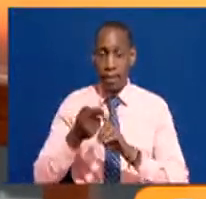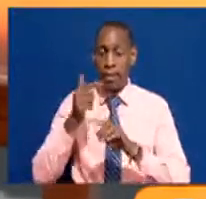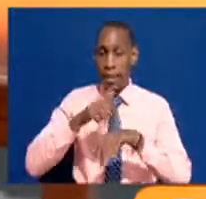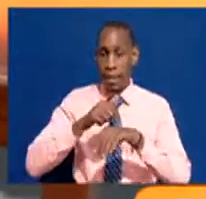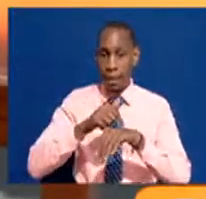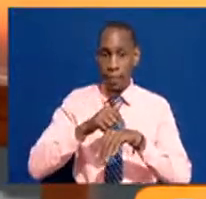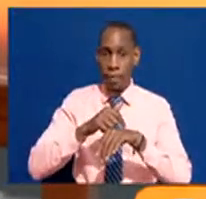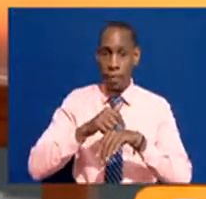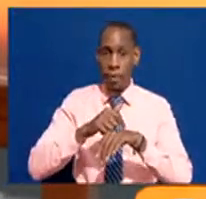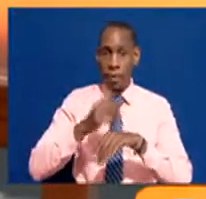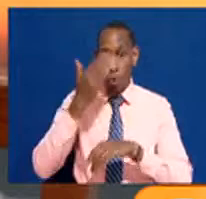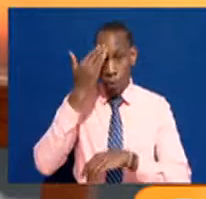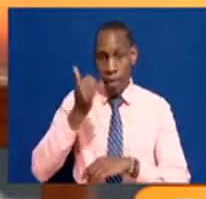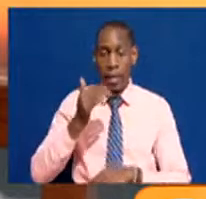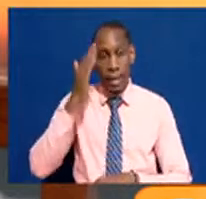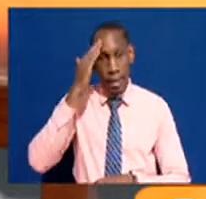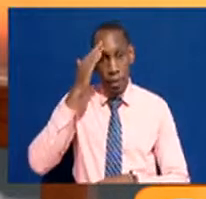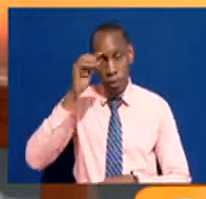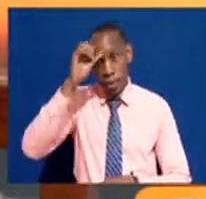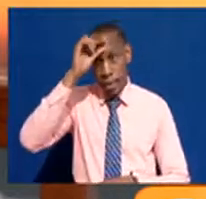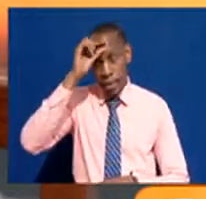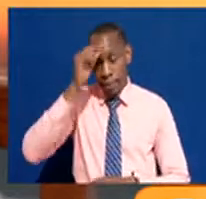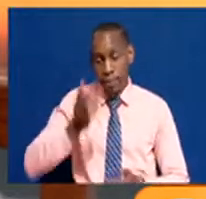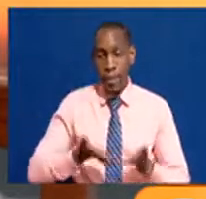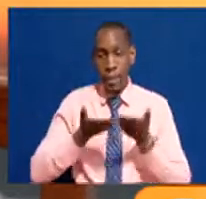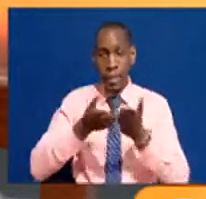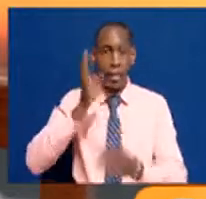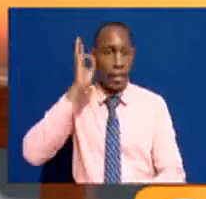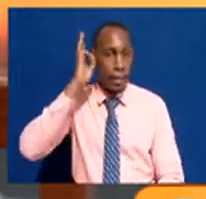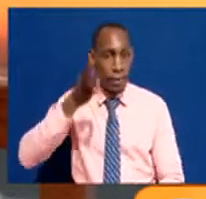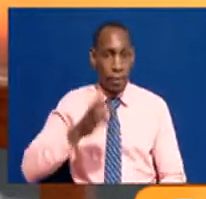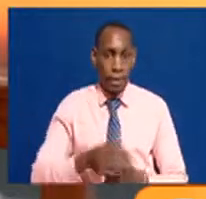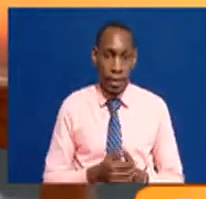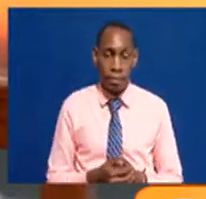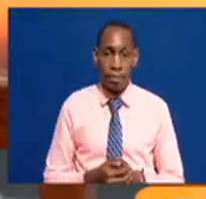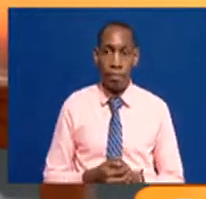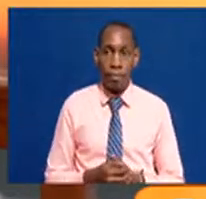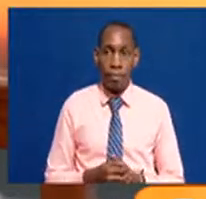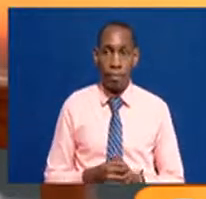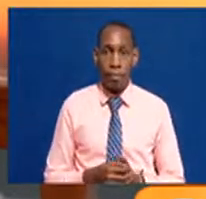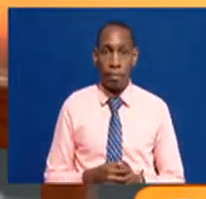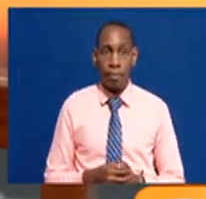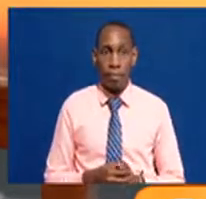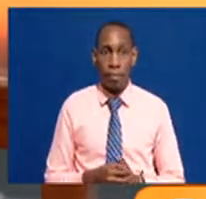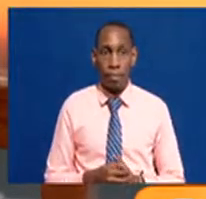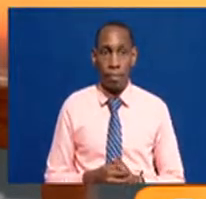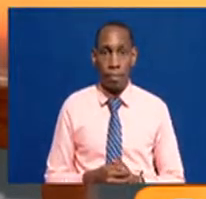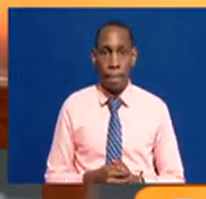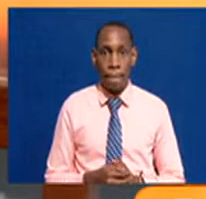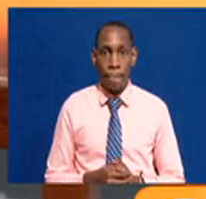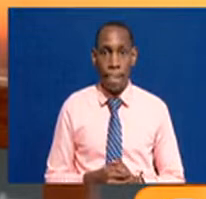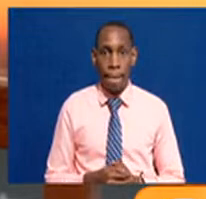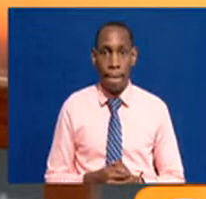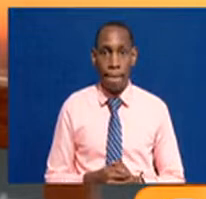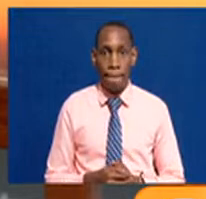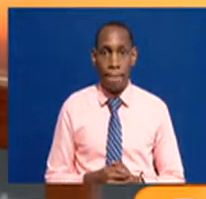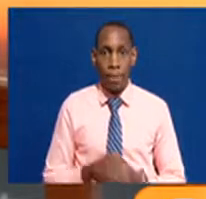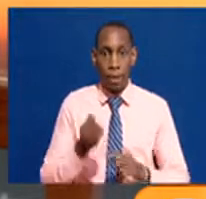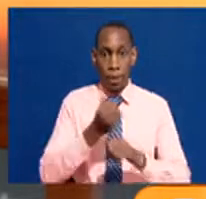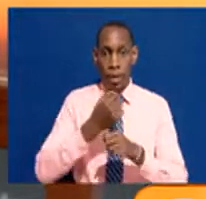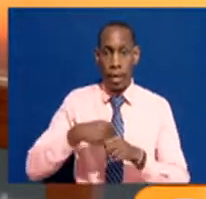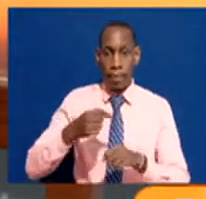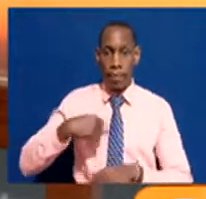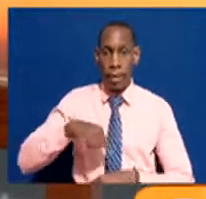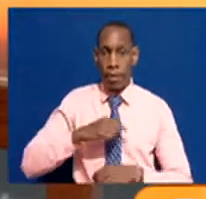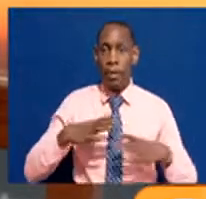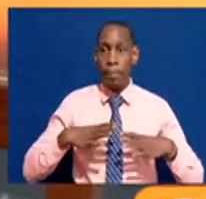time, because I know this is a government that will deliver. This is a government that will deliver, and they will make us proud, and